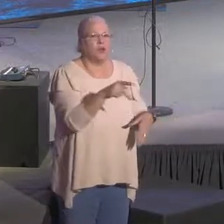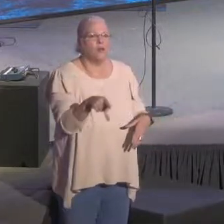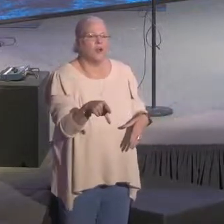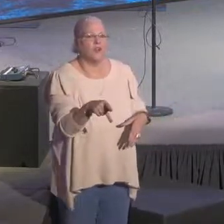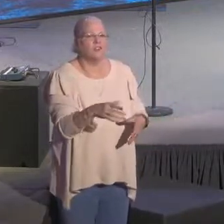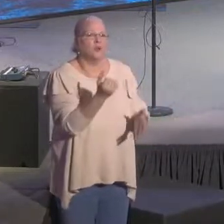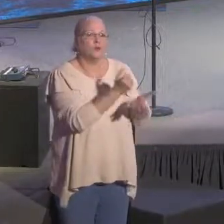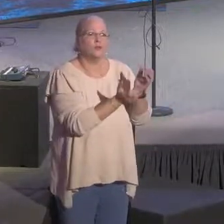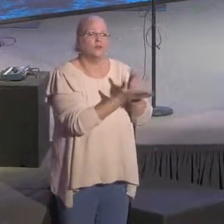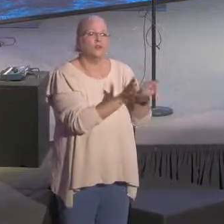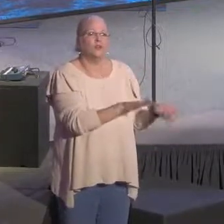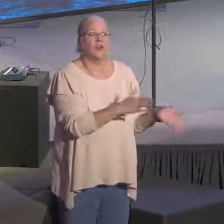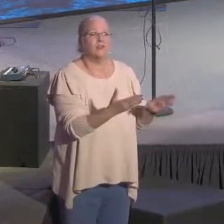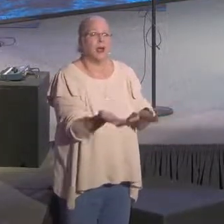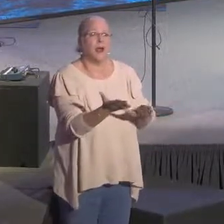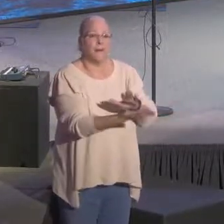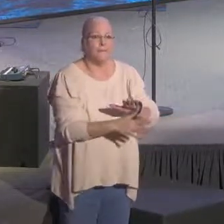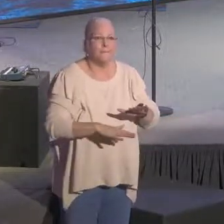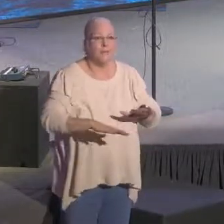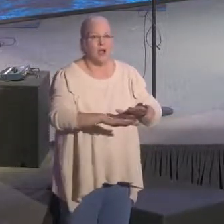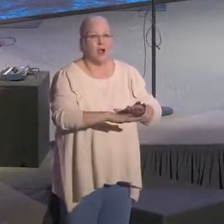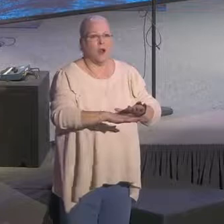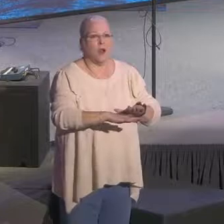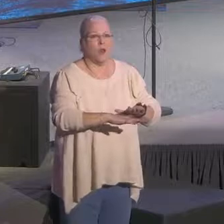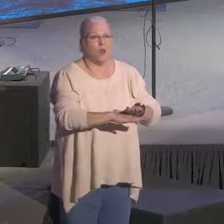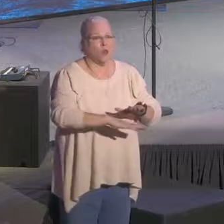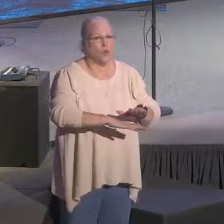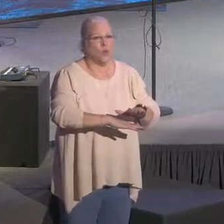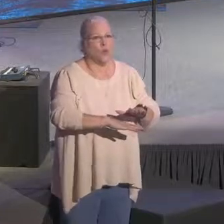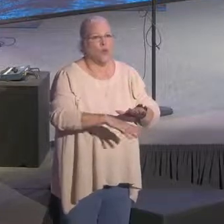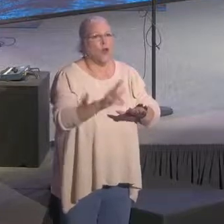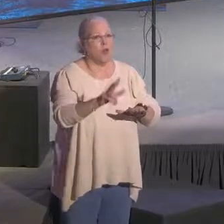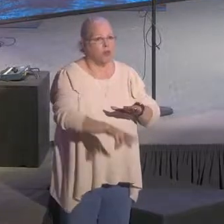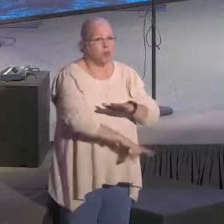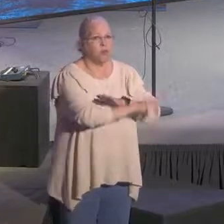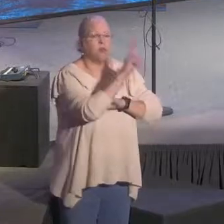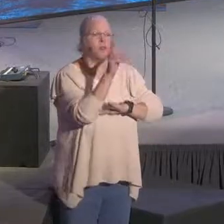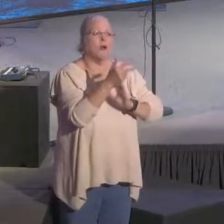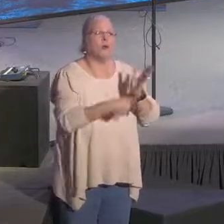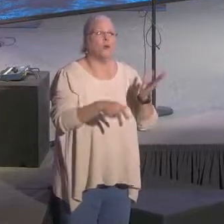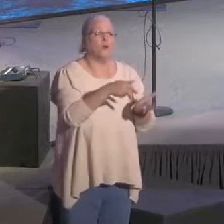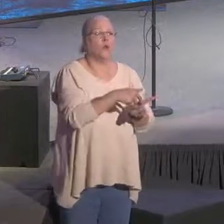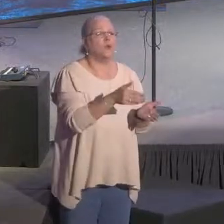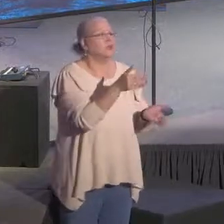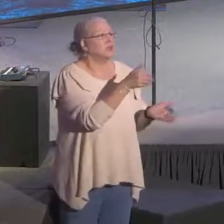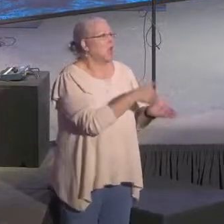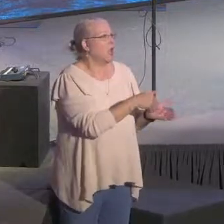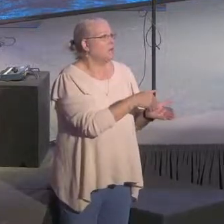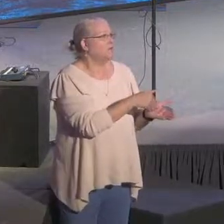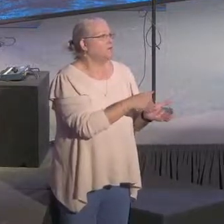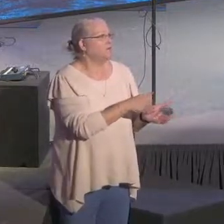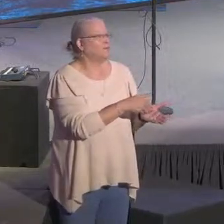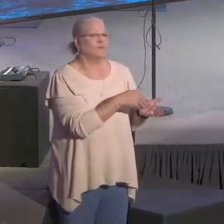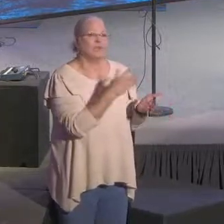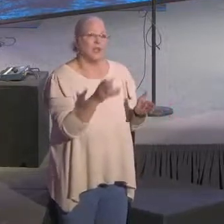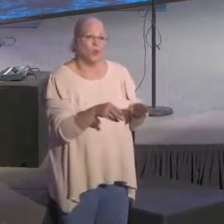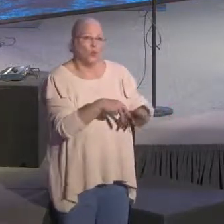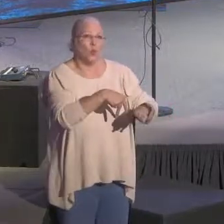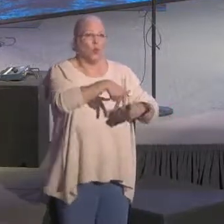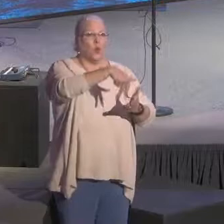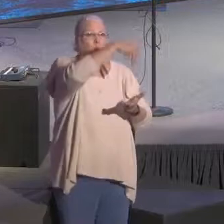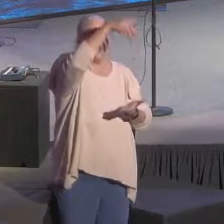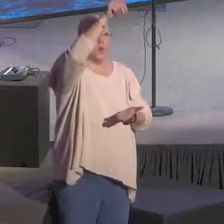died, and was buried. He descended to the dead. On the third day, he rose again. He ascended into heaven.